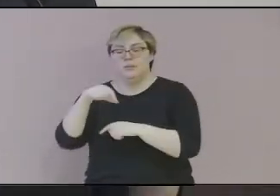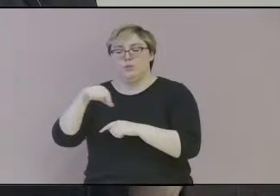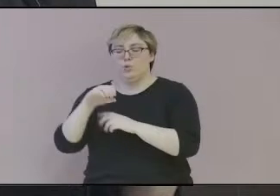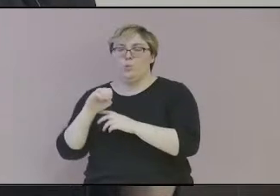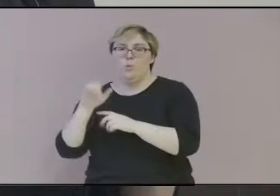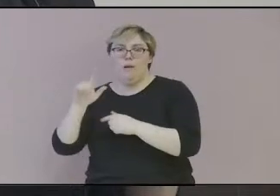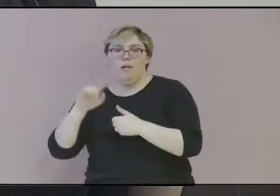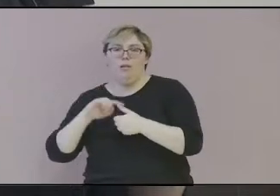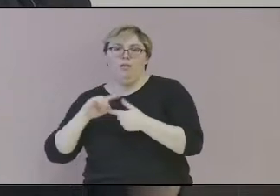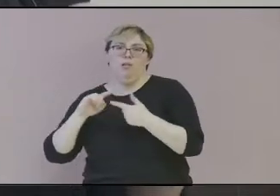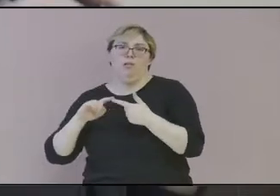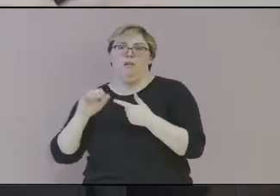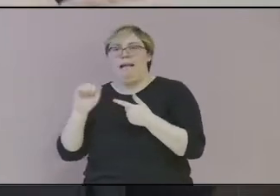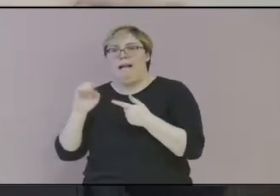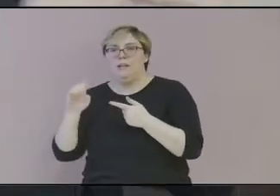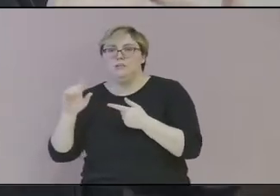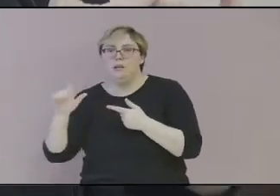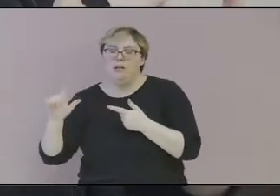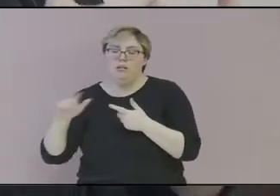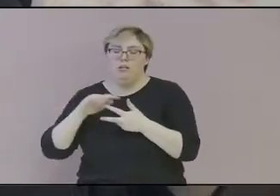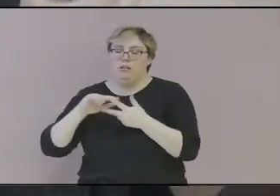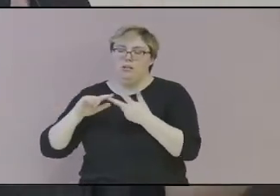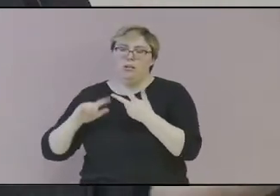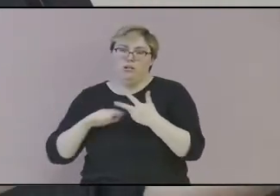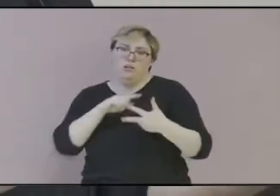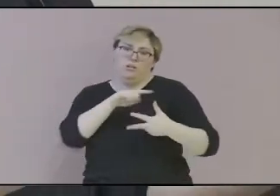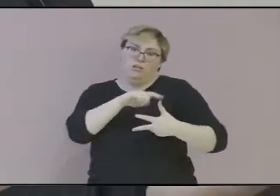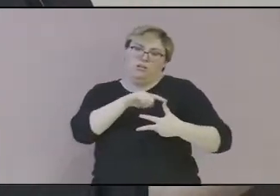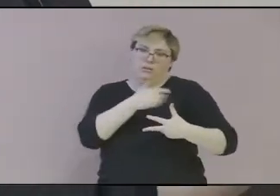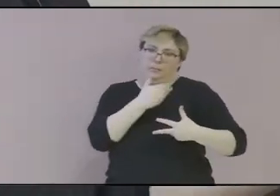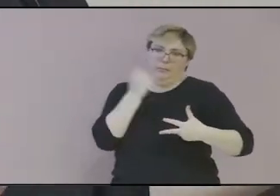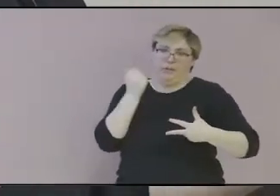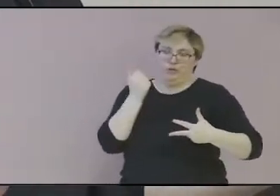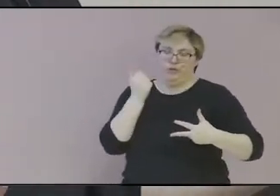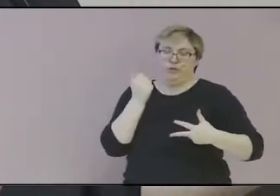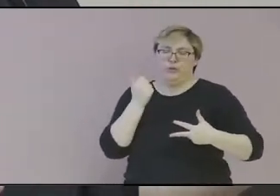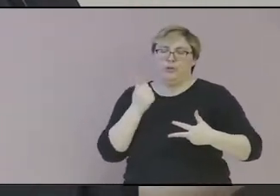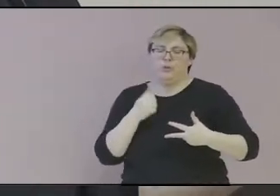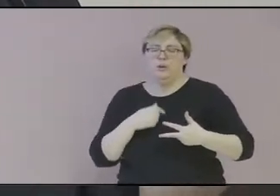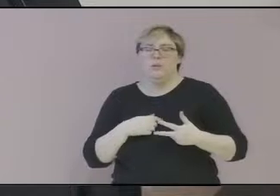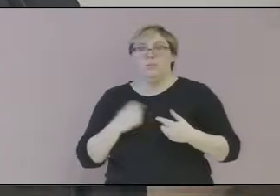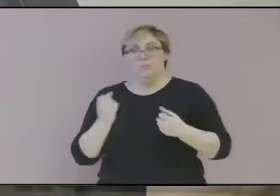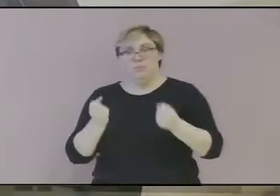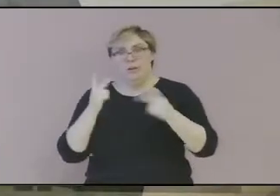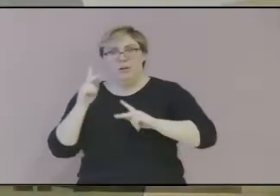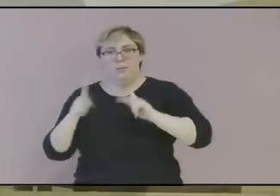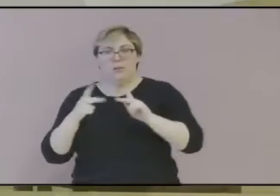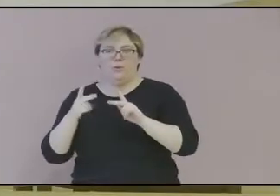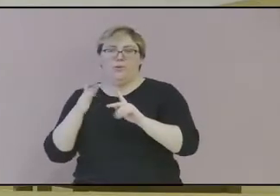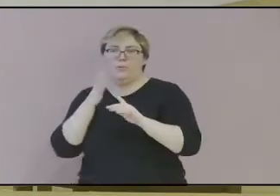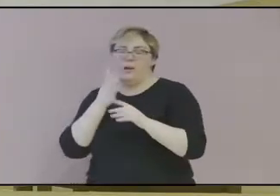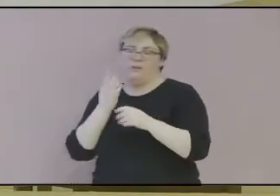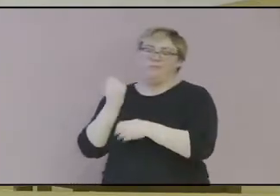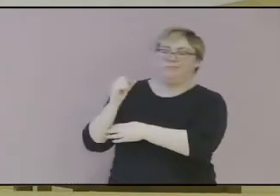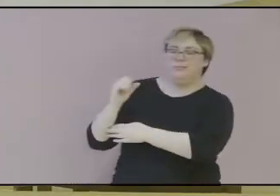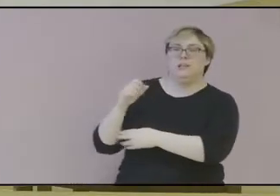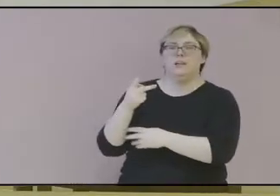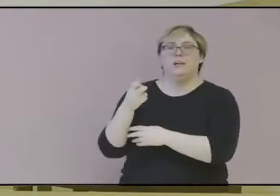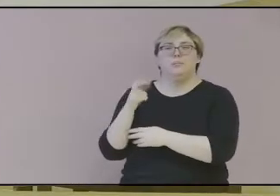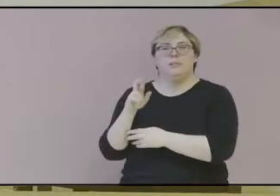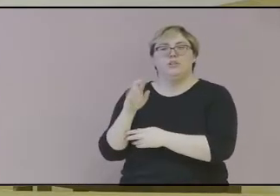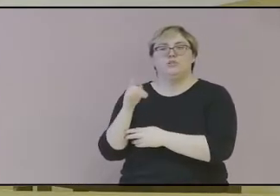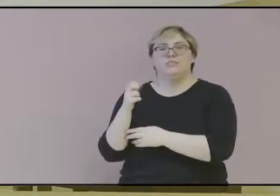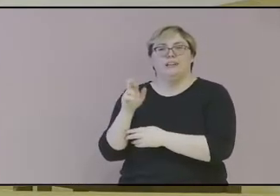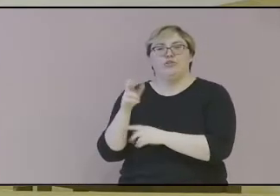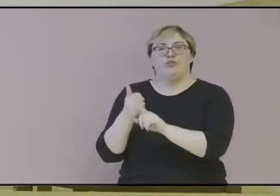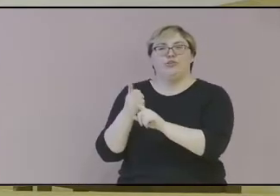in disability activism. There's been a long history of people pushing against philosopher Peter Singer. If you know anything about disability activism, you know that. He was a